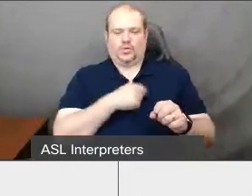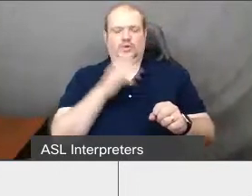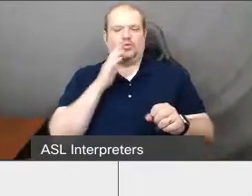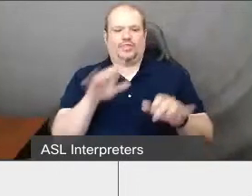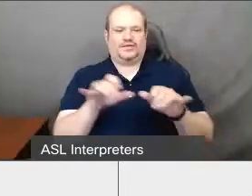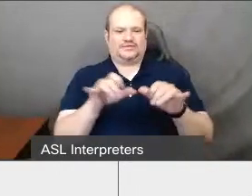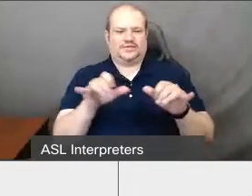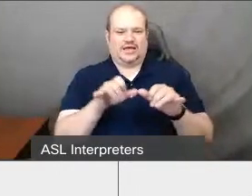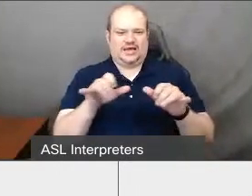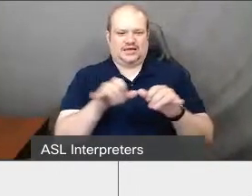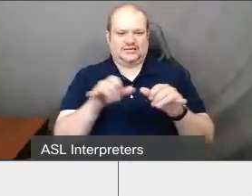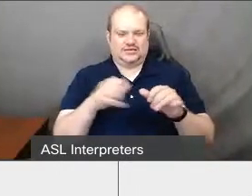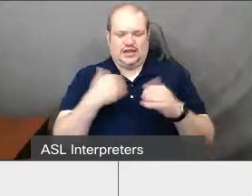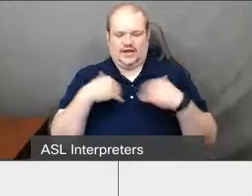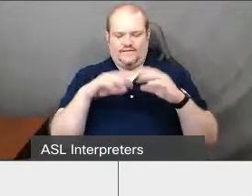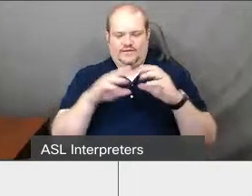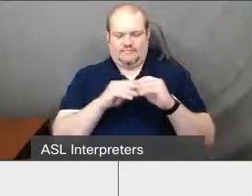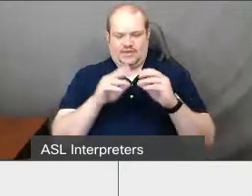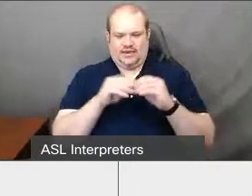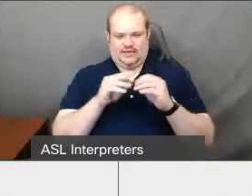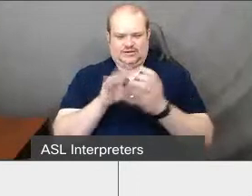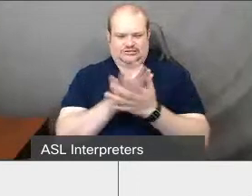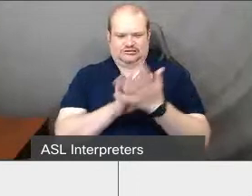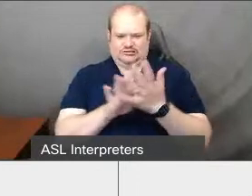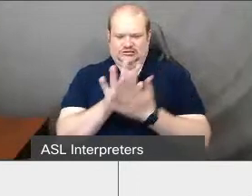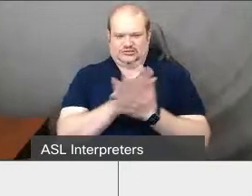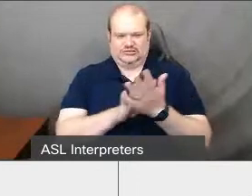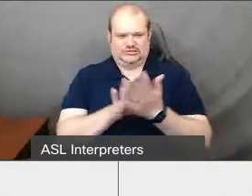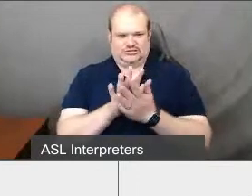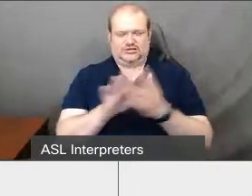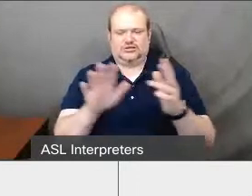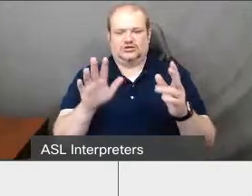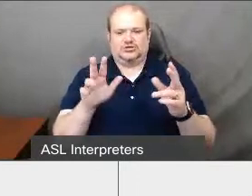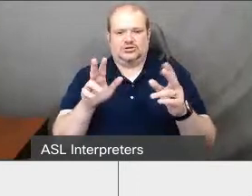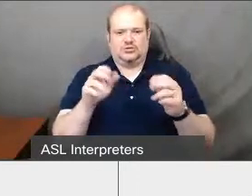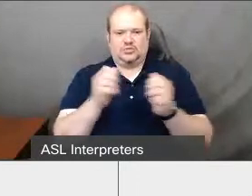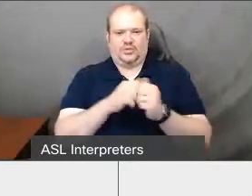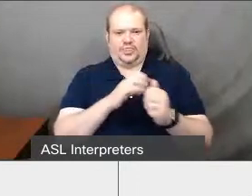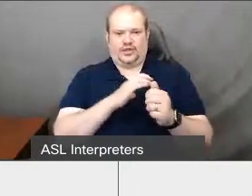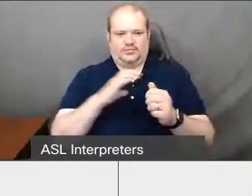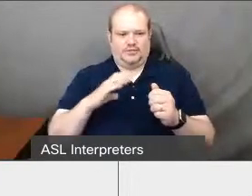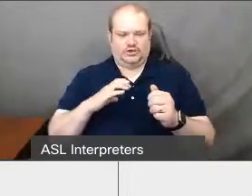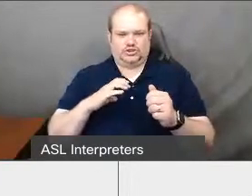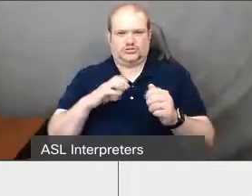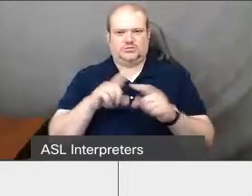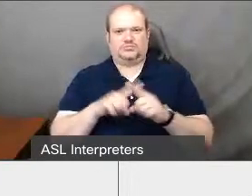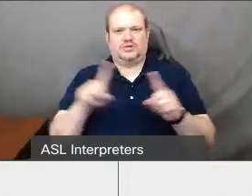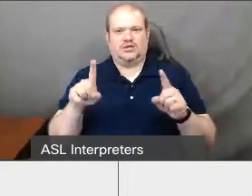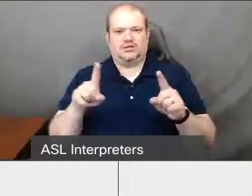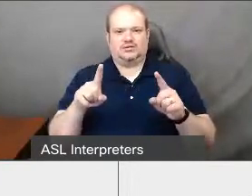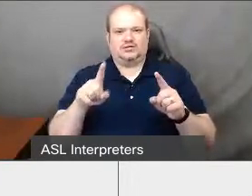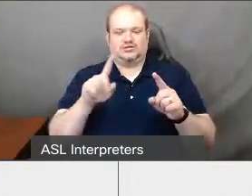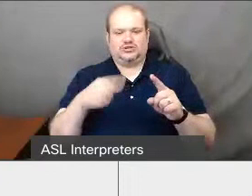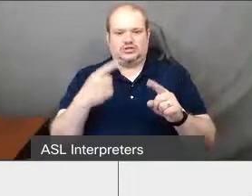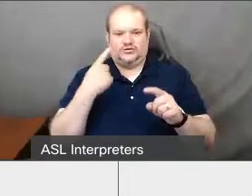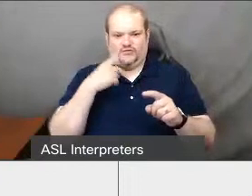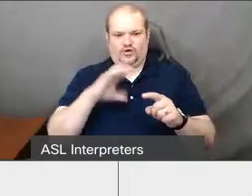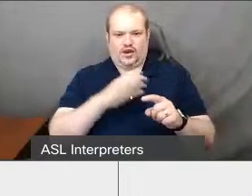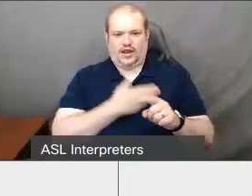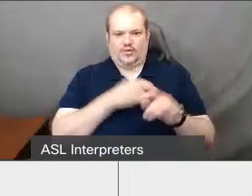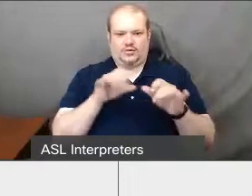I do have some that are meeting in the boardroom, but they're smaller board commissions. But just for our